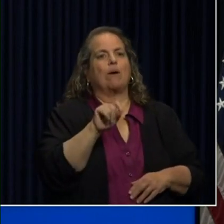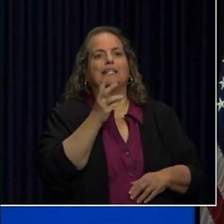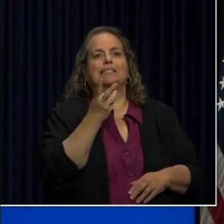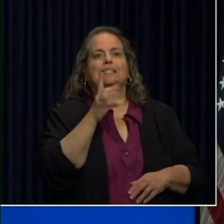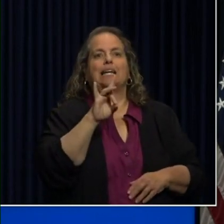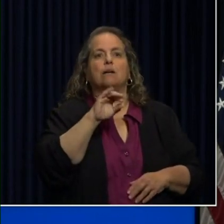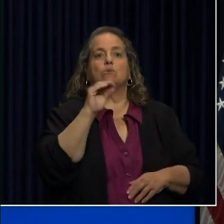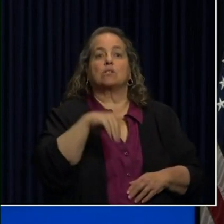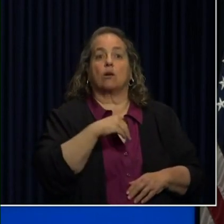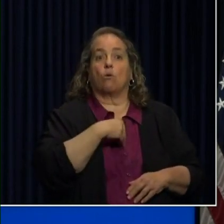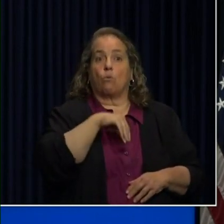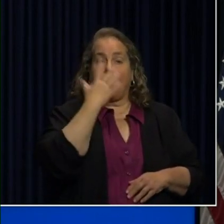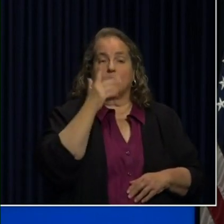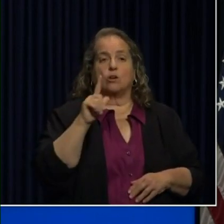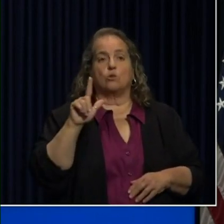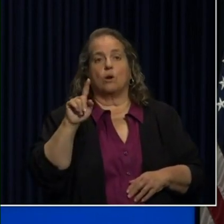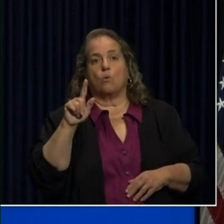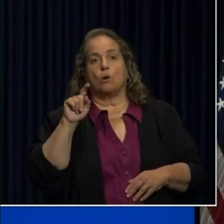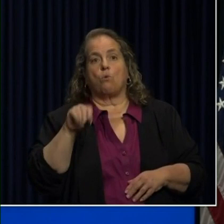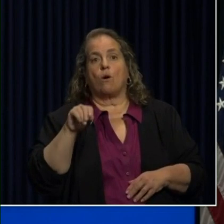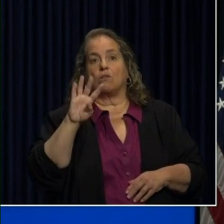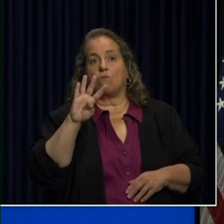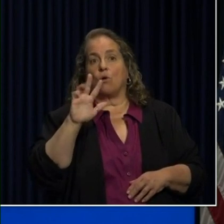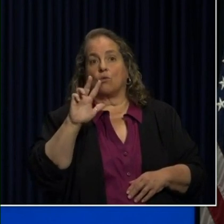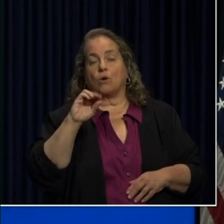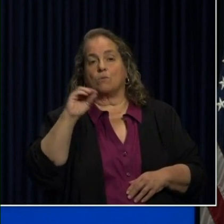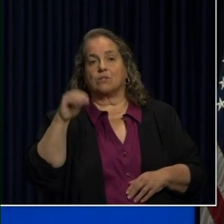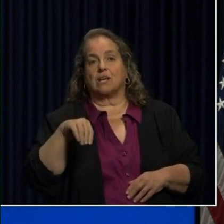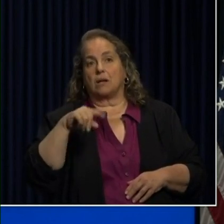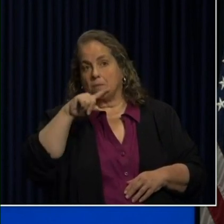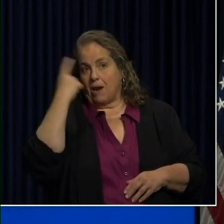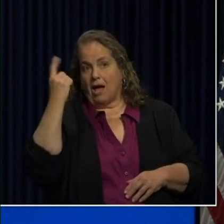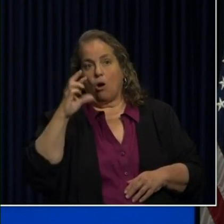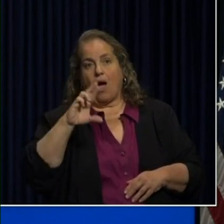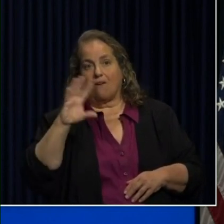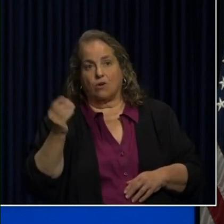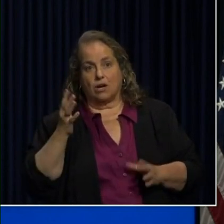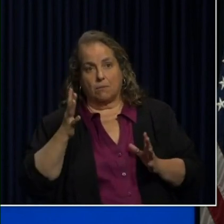white, 21.43% Black or African American,